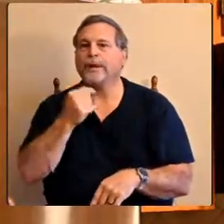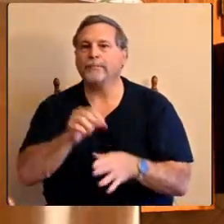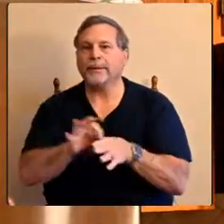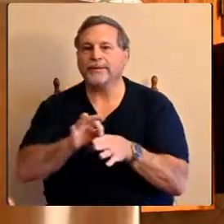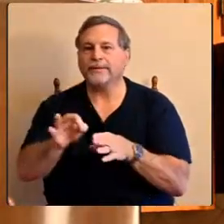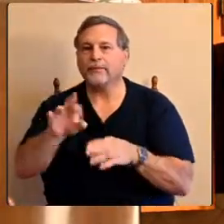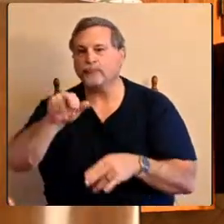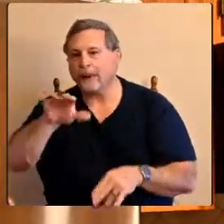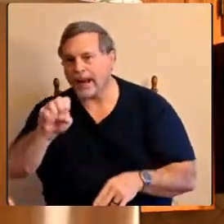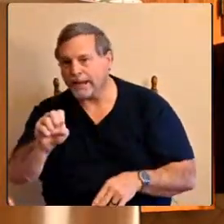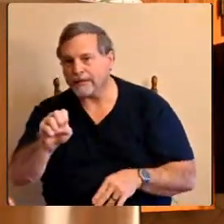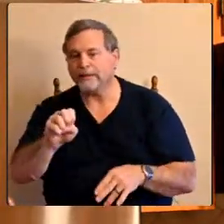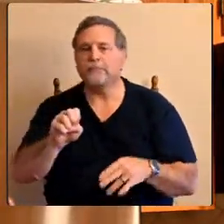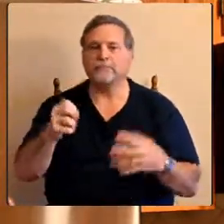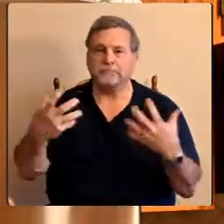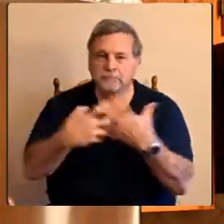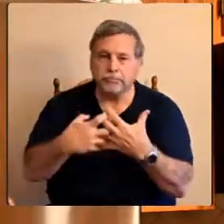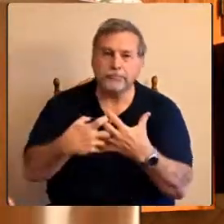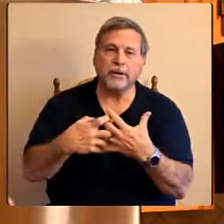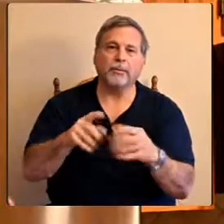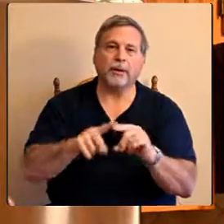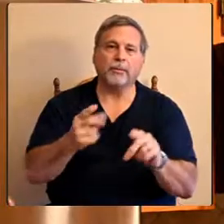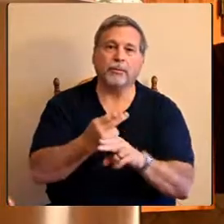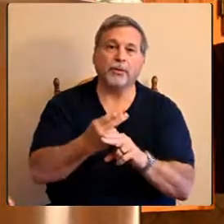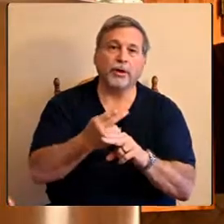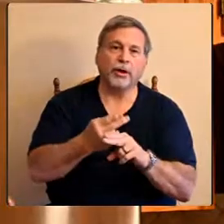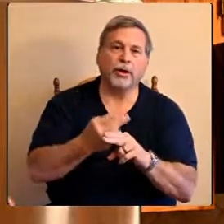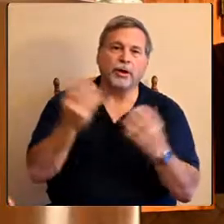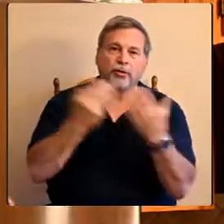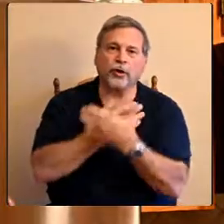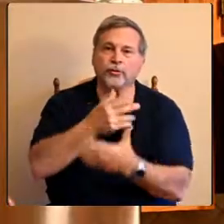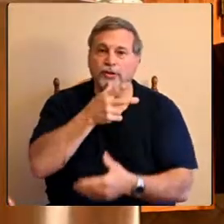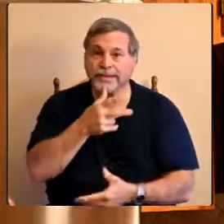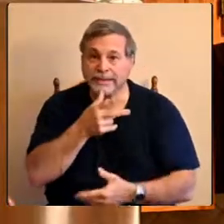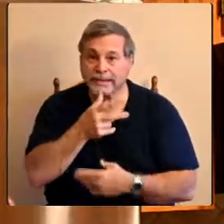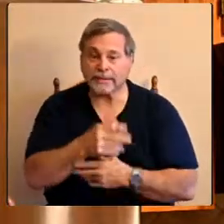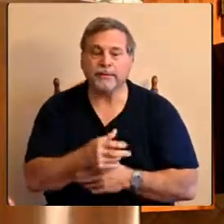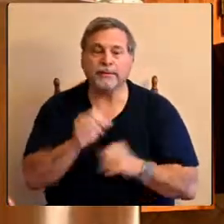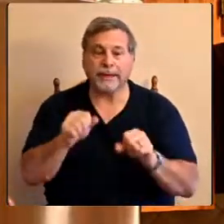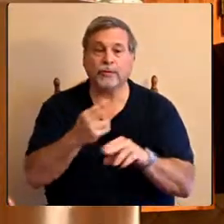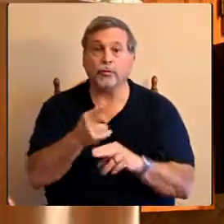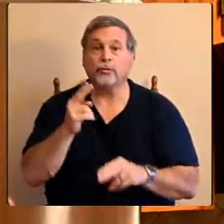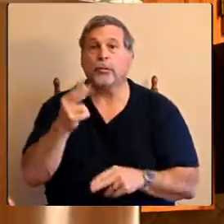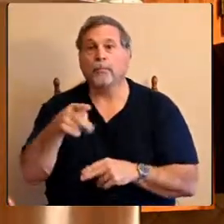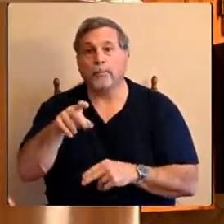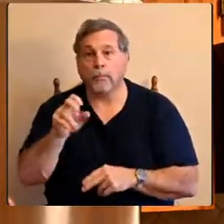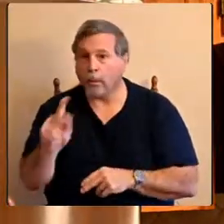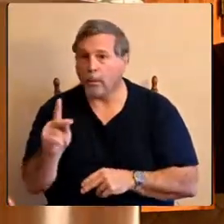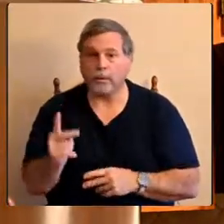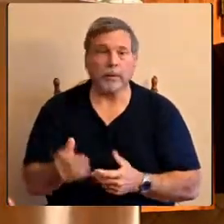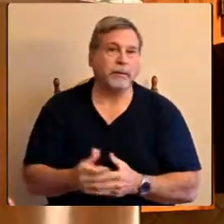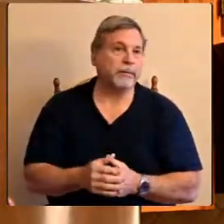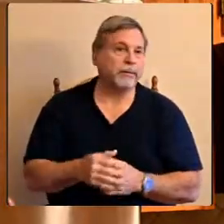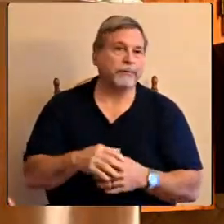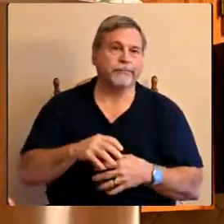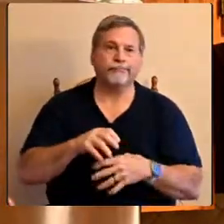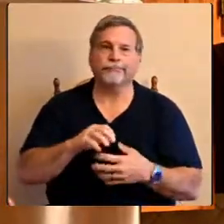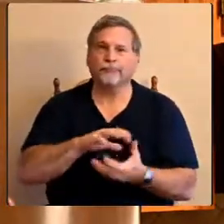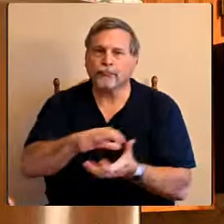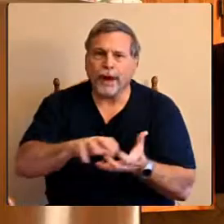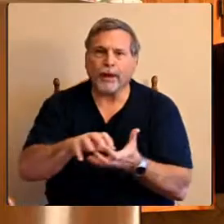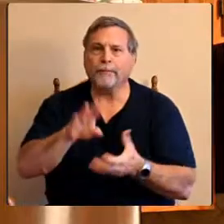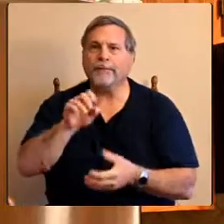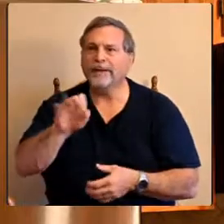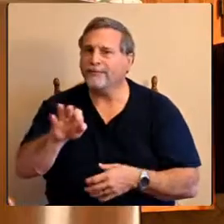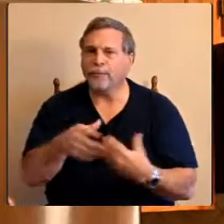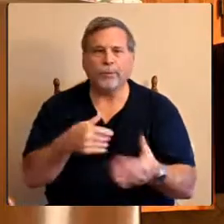idea. But we're using dark meat, chicken. But again, you could use pork, you could use ground beef, you